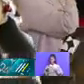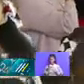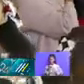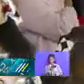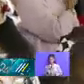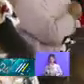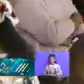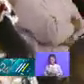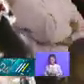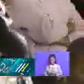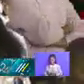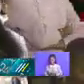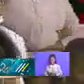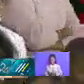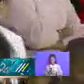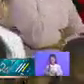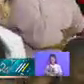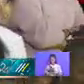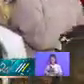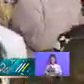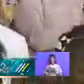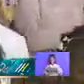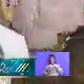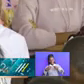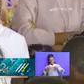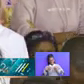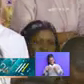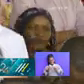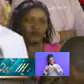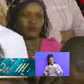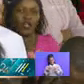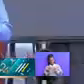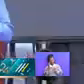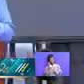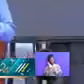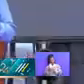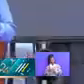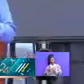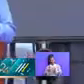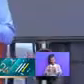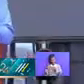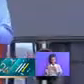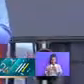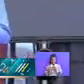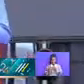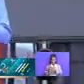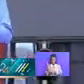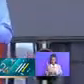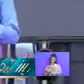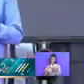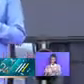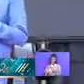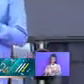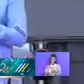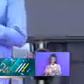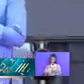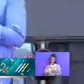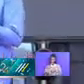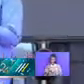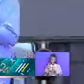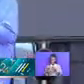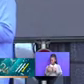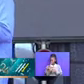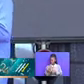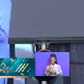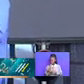tell you even though I try very very hard in the last two days or in the last two